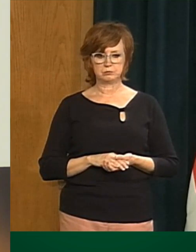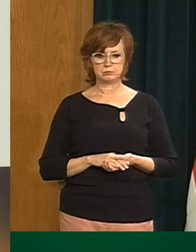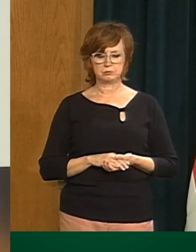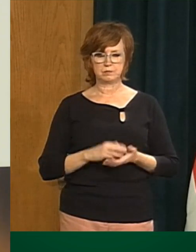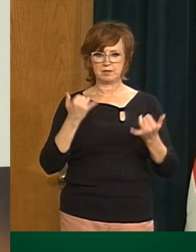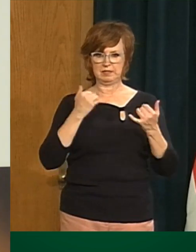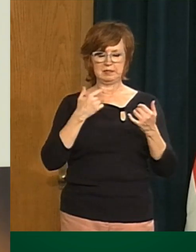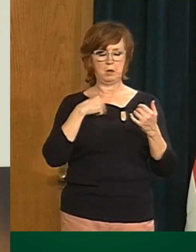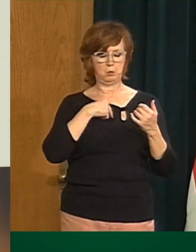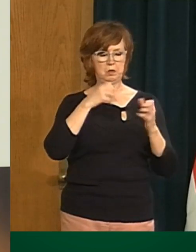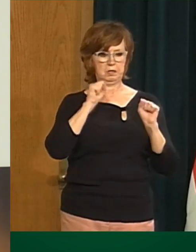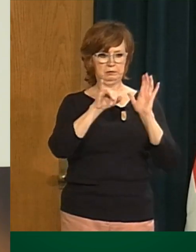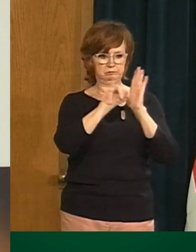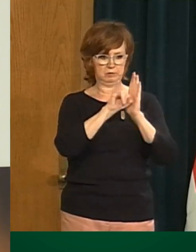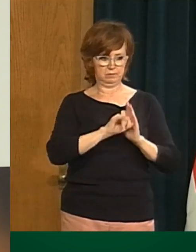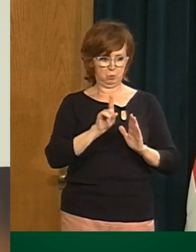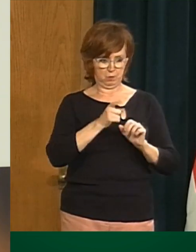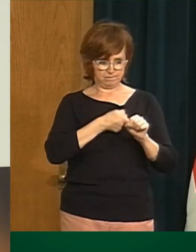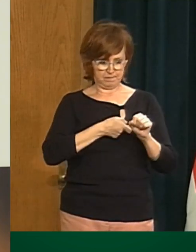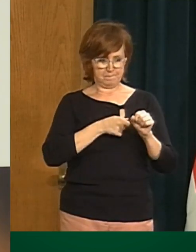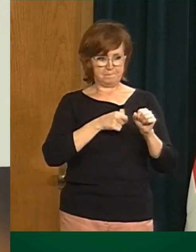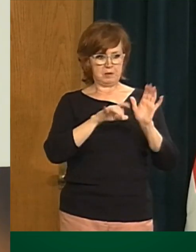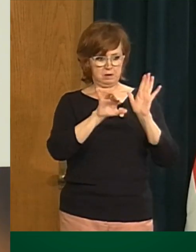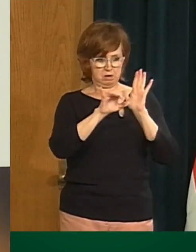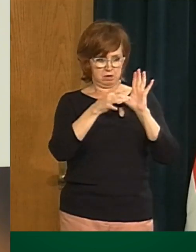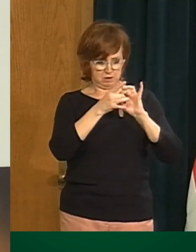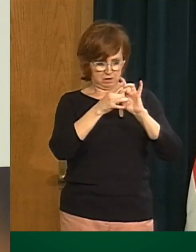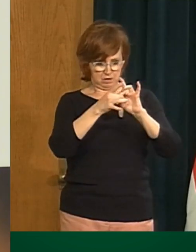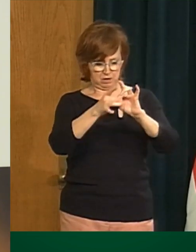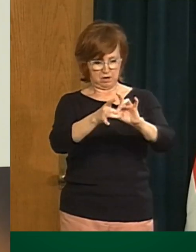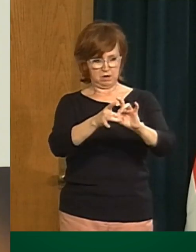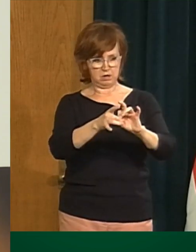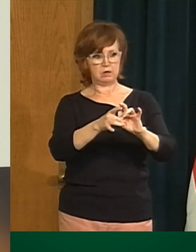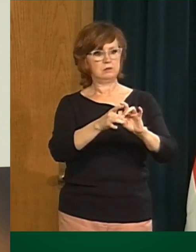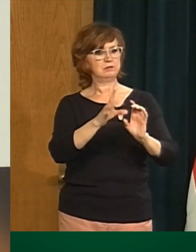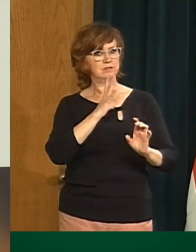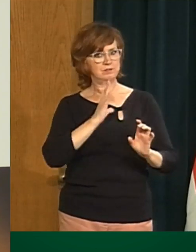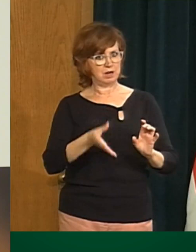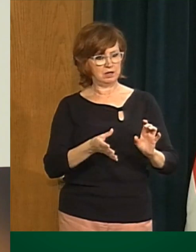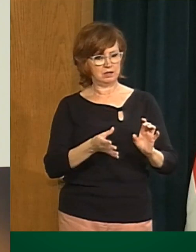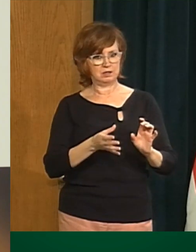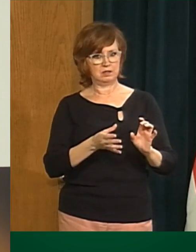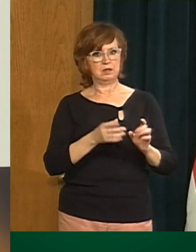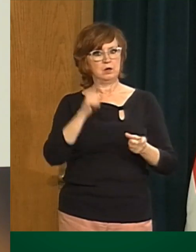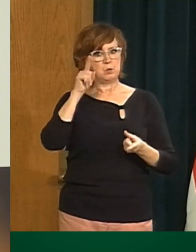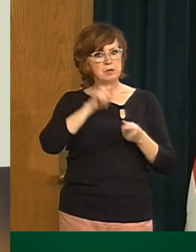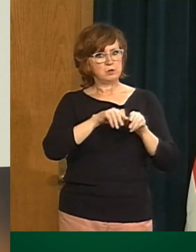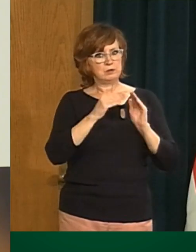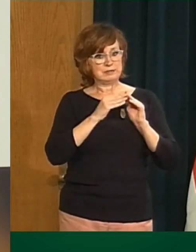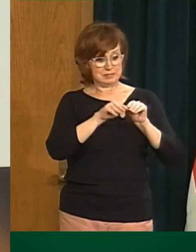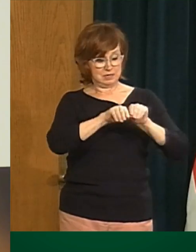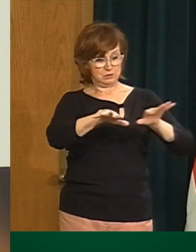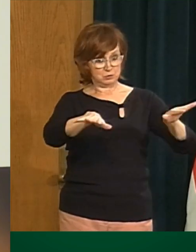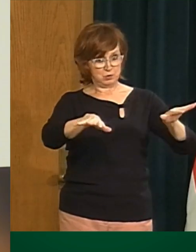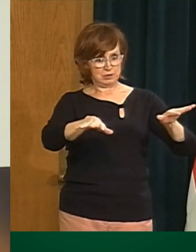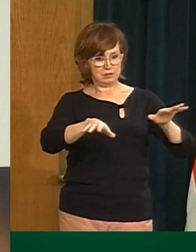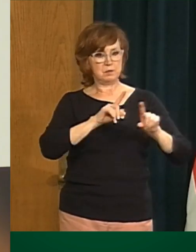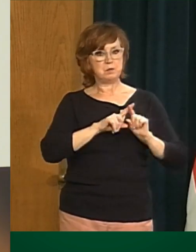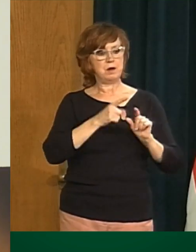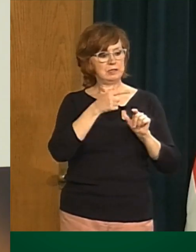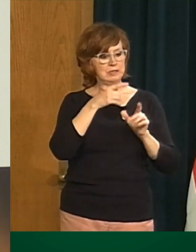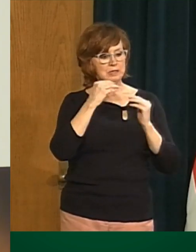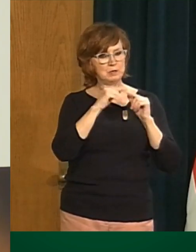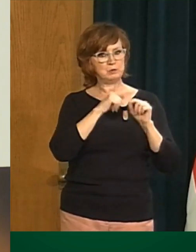to date are linked to that cluster in the hospital and not to ongoing high transmission in the city. So I think we have to, and that's the whole